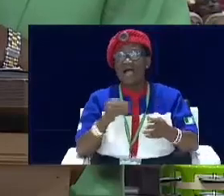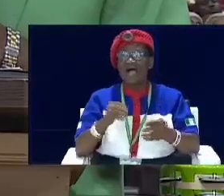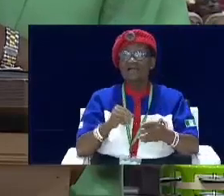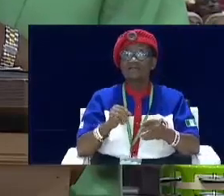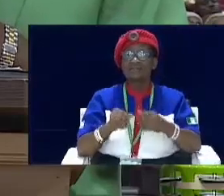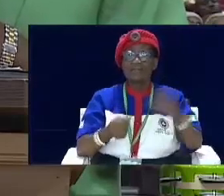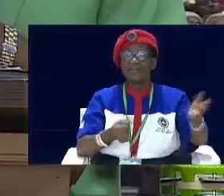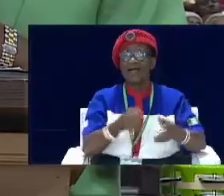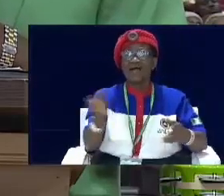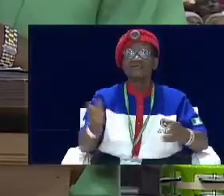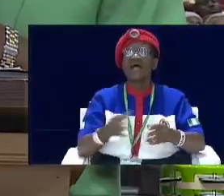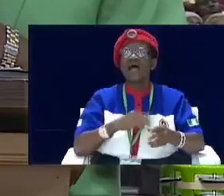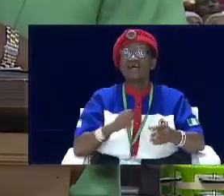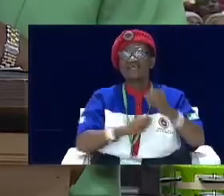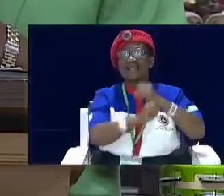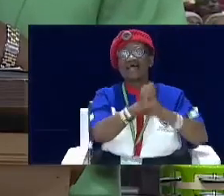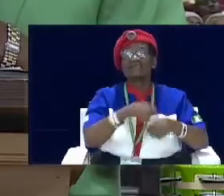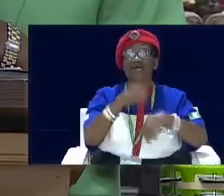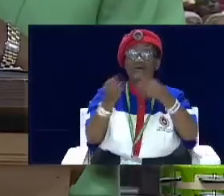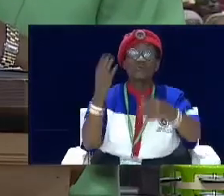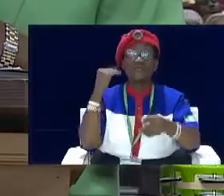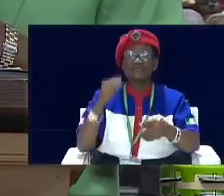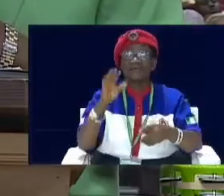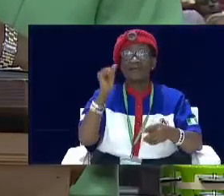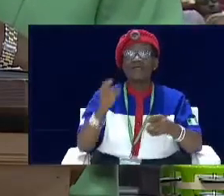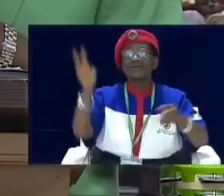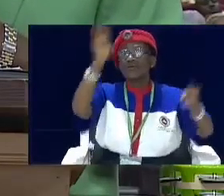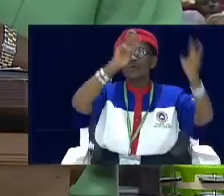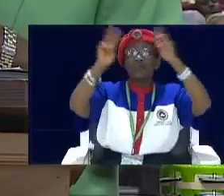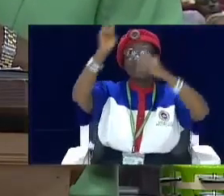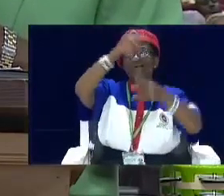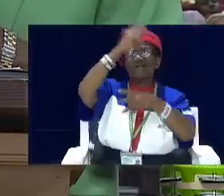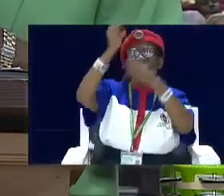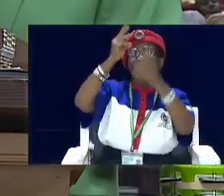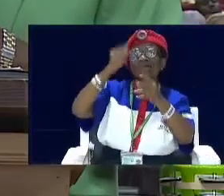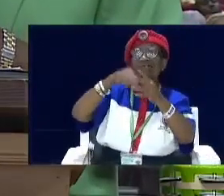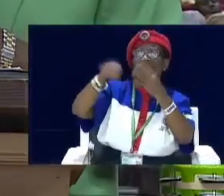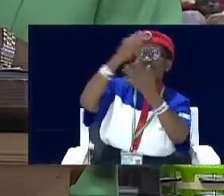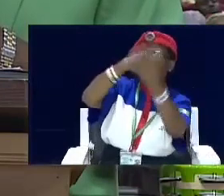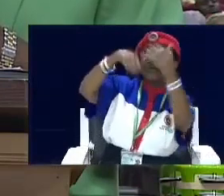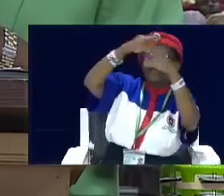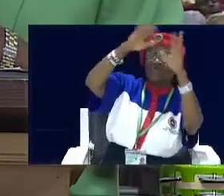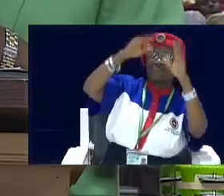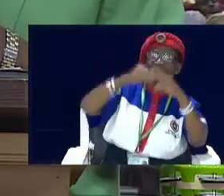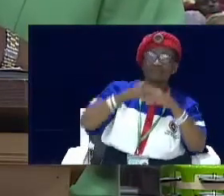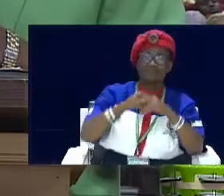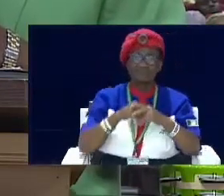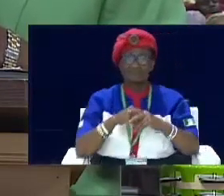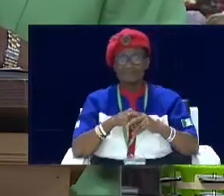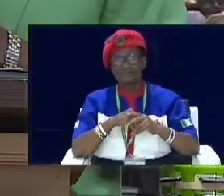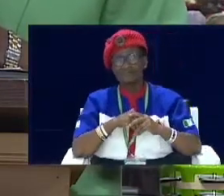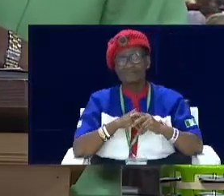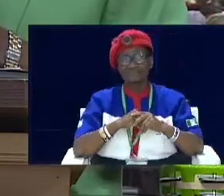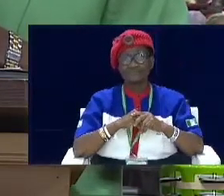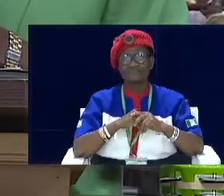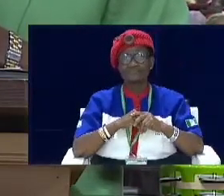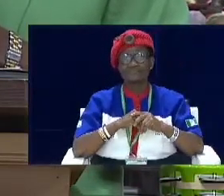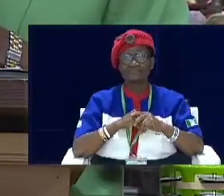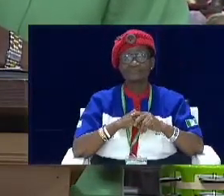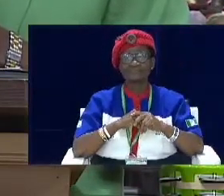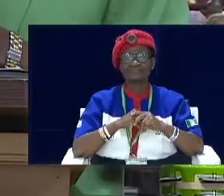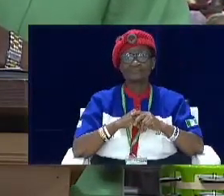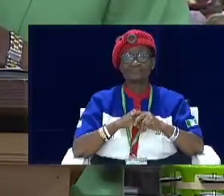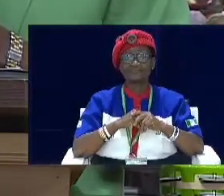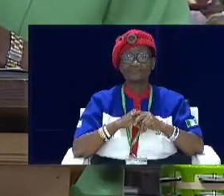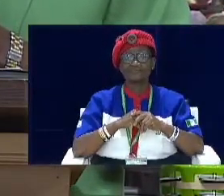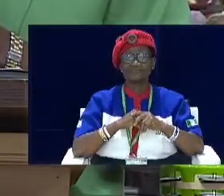asunder, and Elijah went up by a wild wind into heaven. O si se bi won tin lo ti won soro